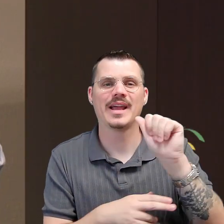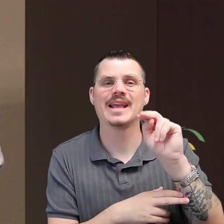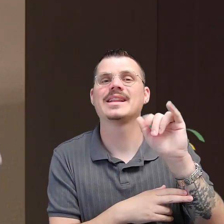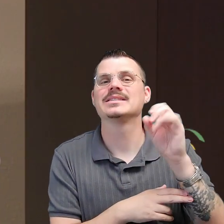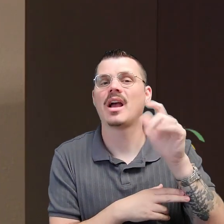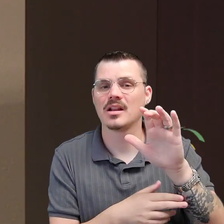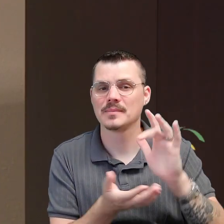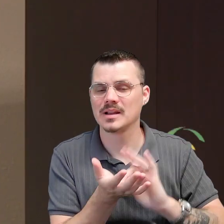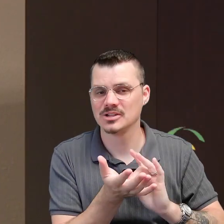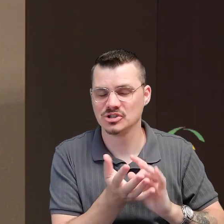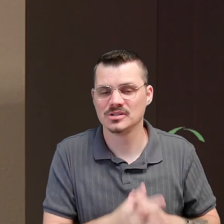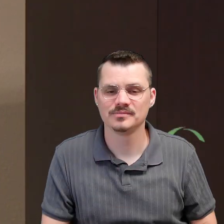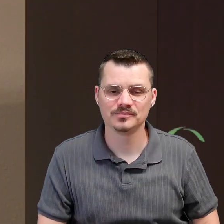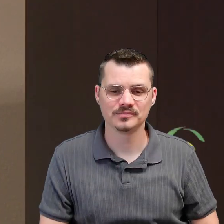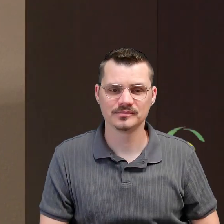medication.